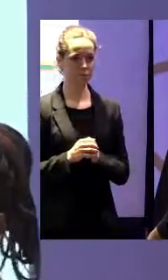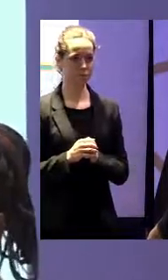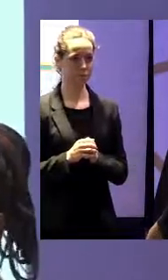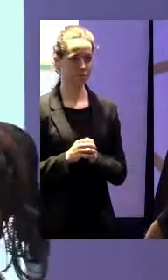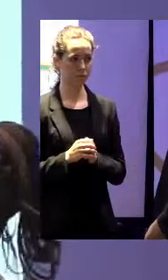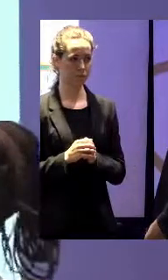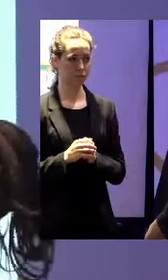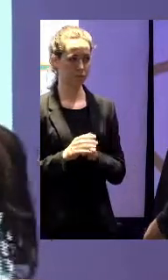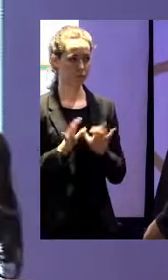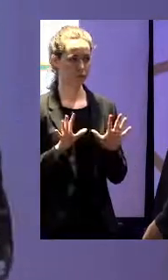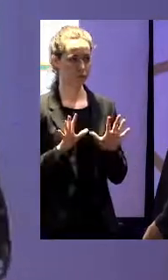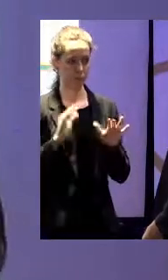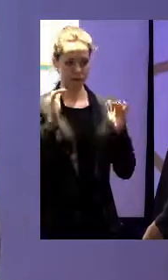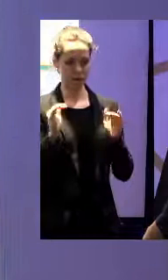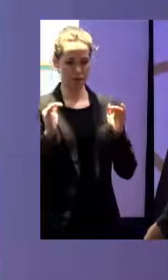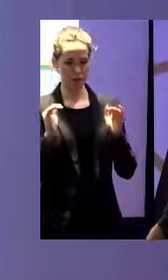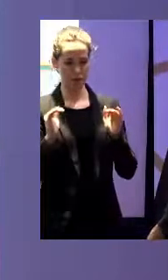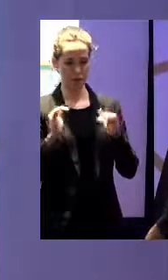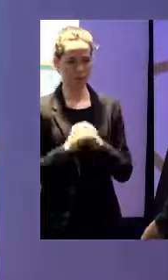Yeah, how low can it go?